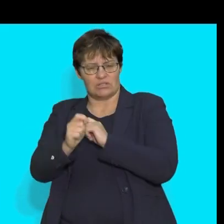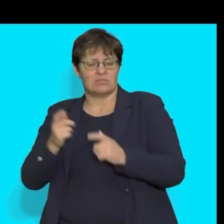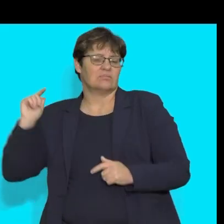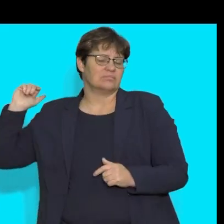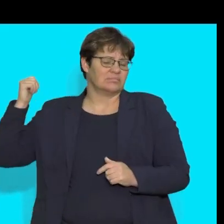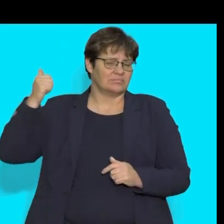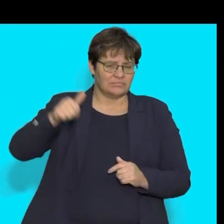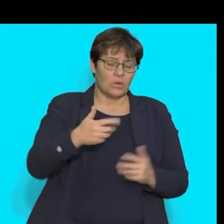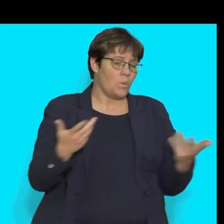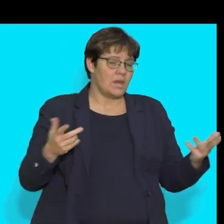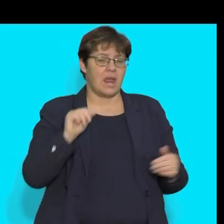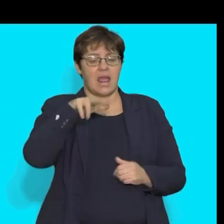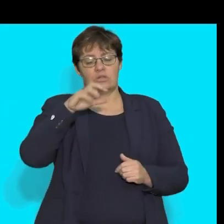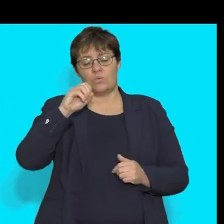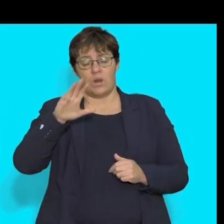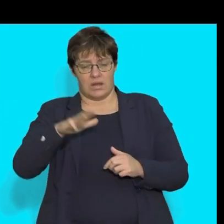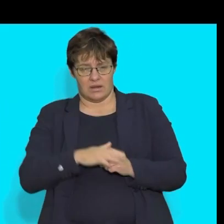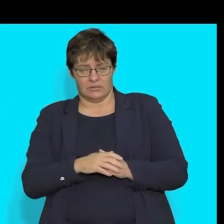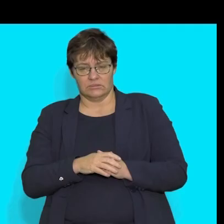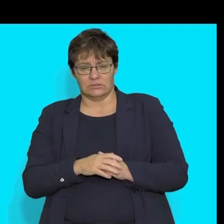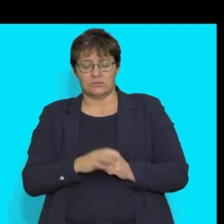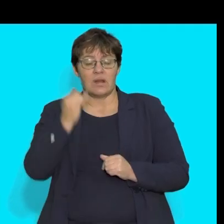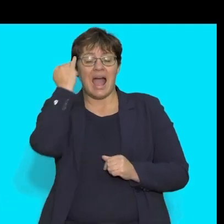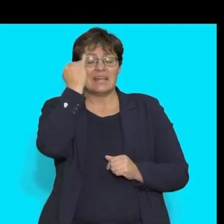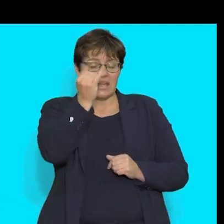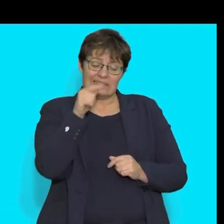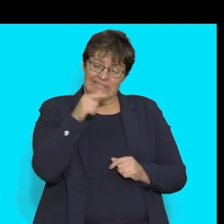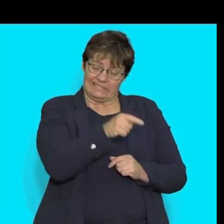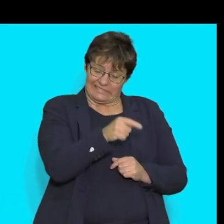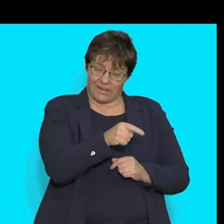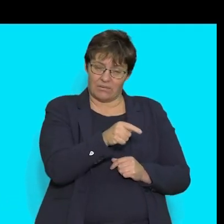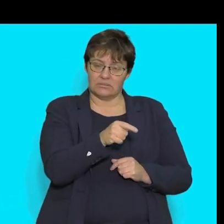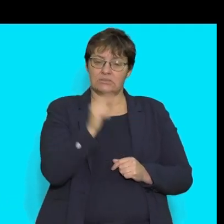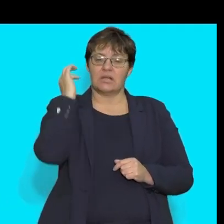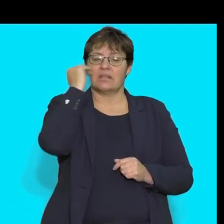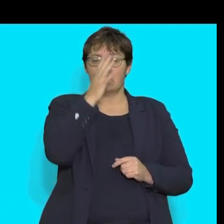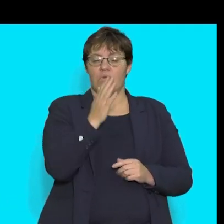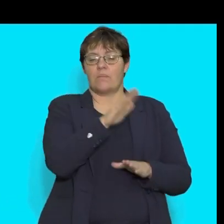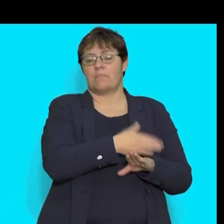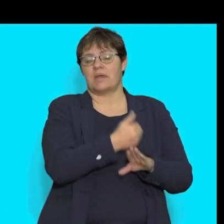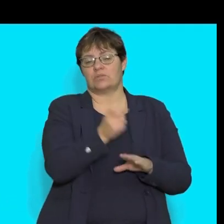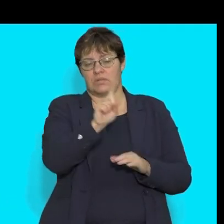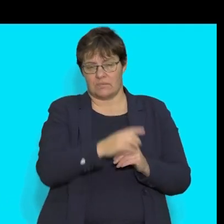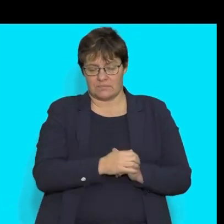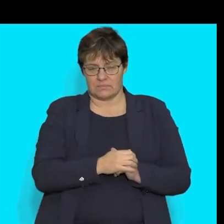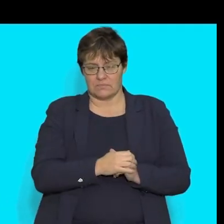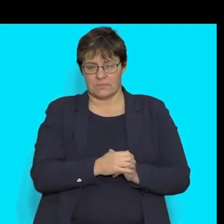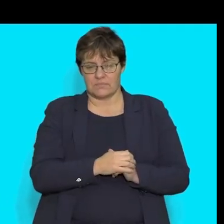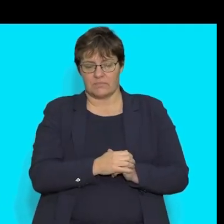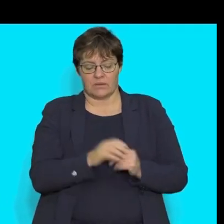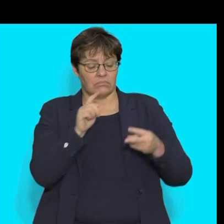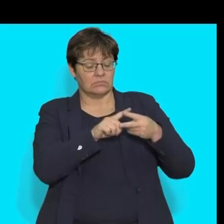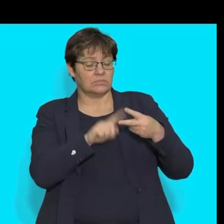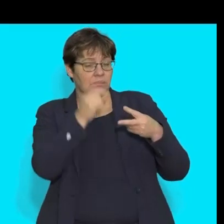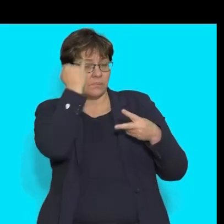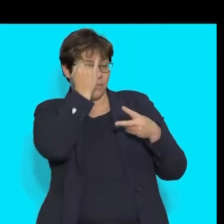1809. Name the two ideas on which Lamarck's theory was based. And guys, if we unpack those two